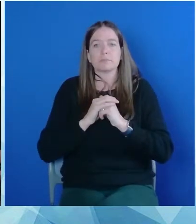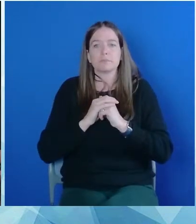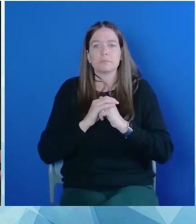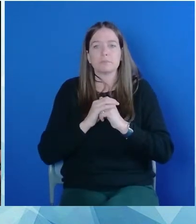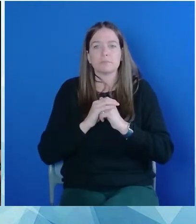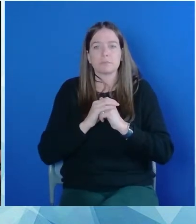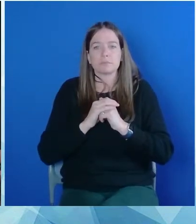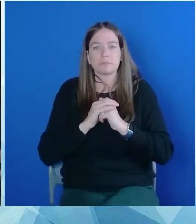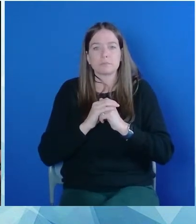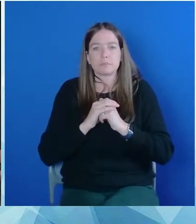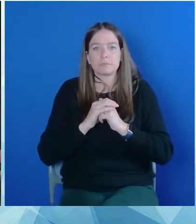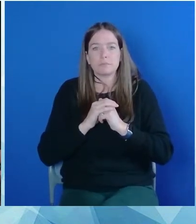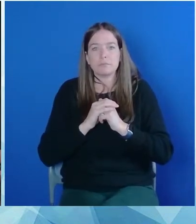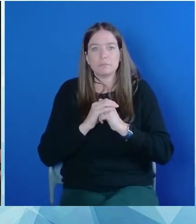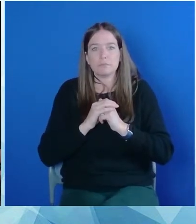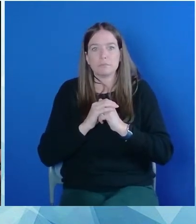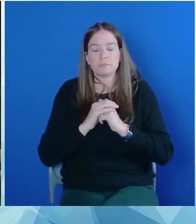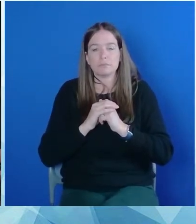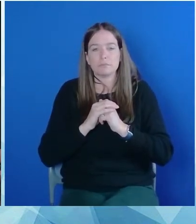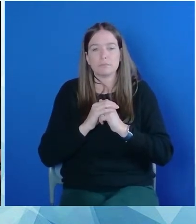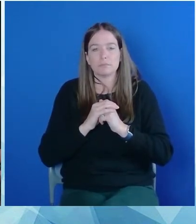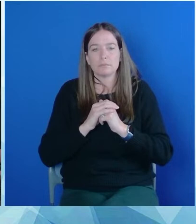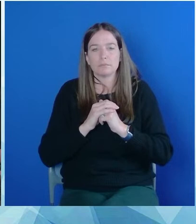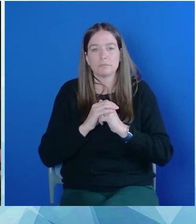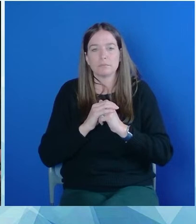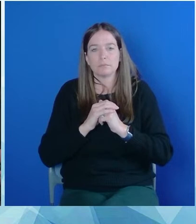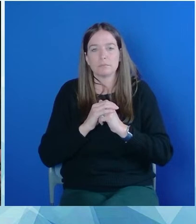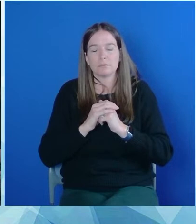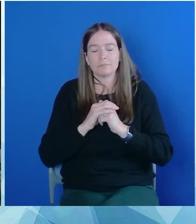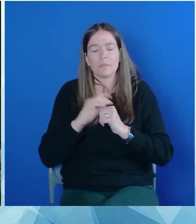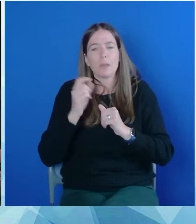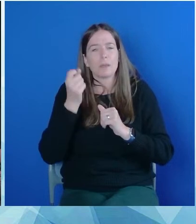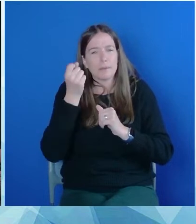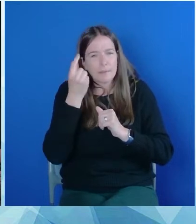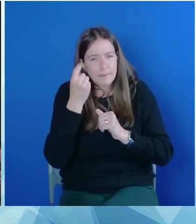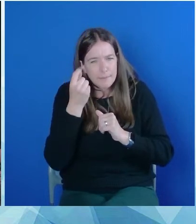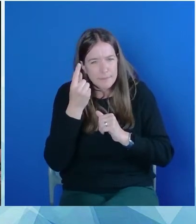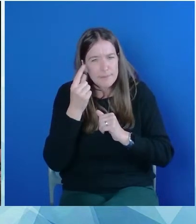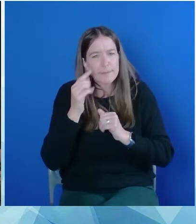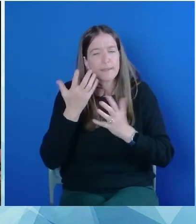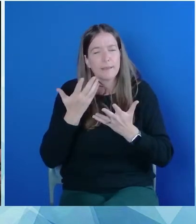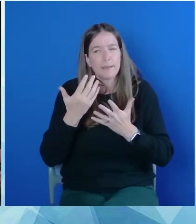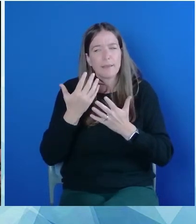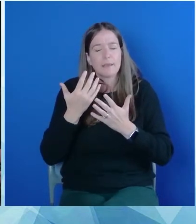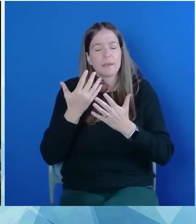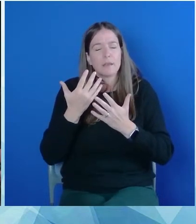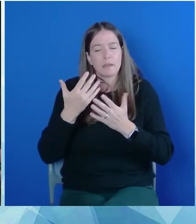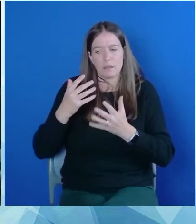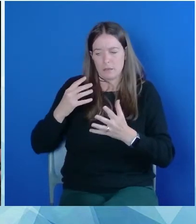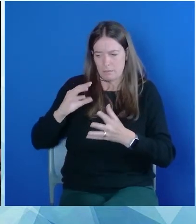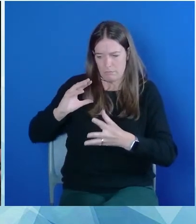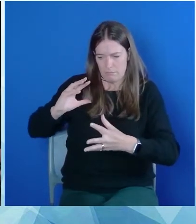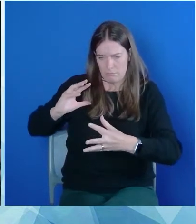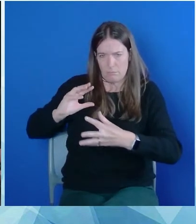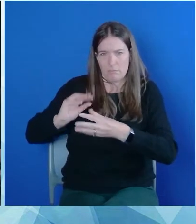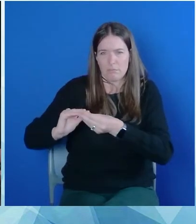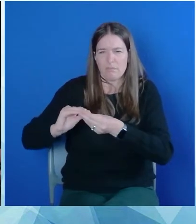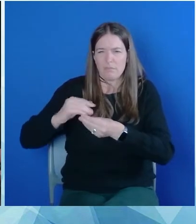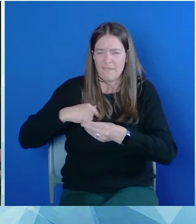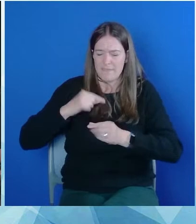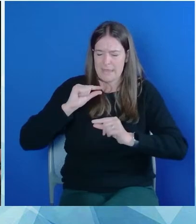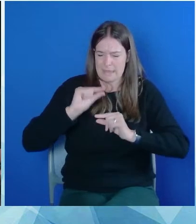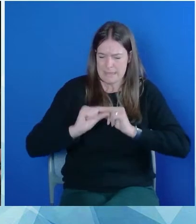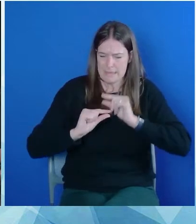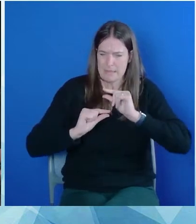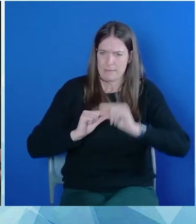There were many different little things that have occurred. So if you add them all